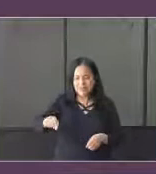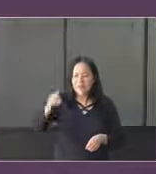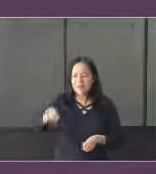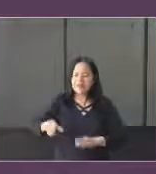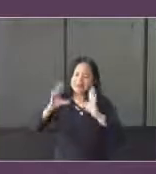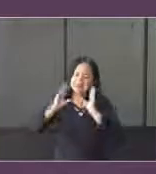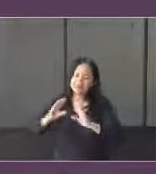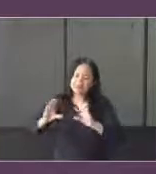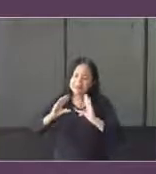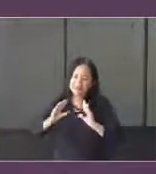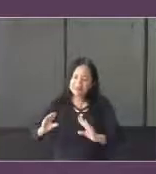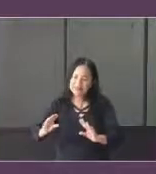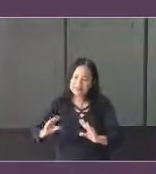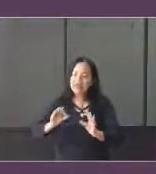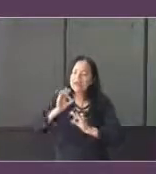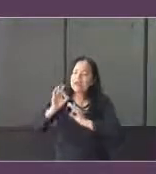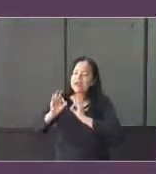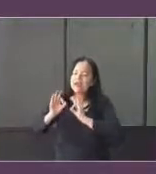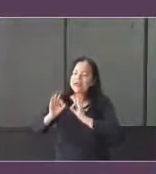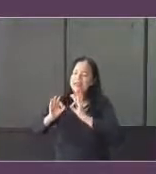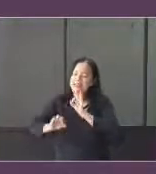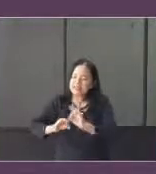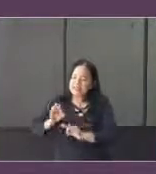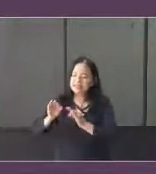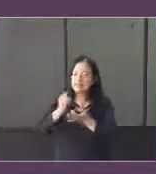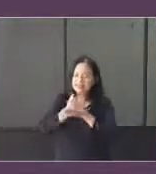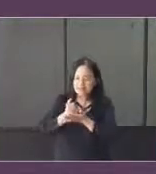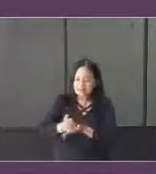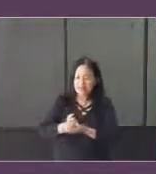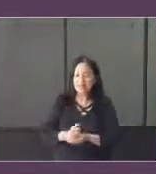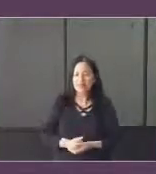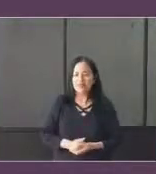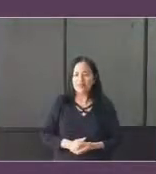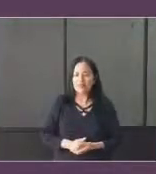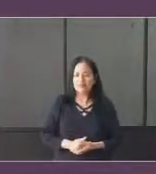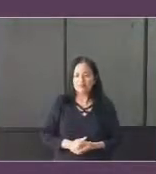we work in training of women.